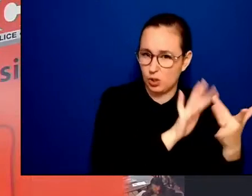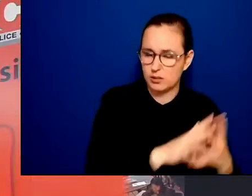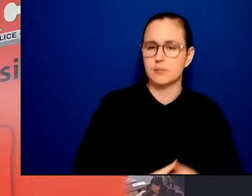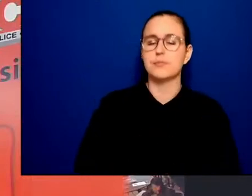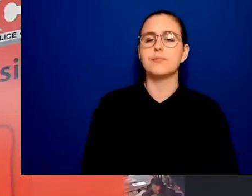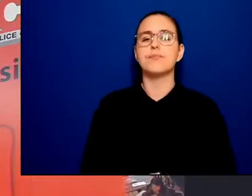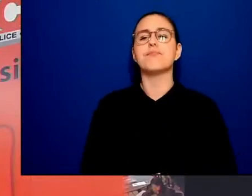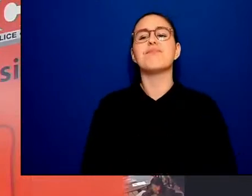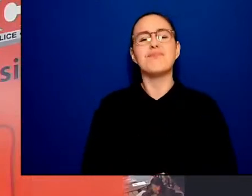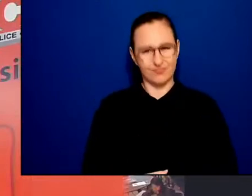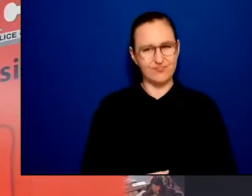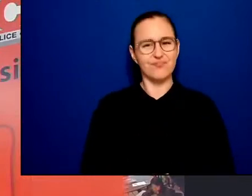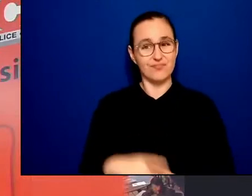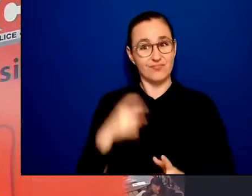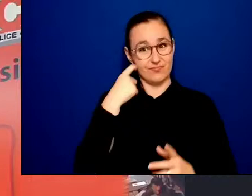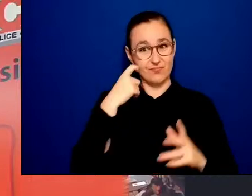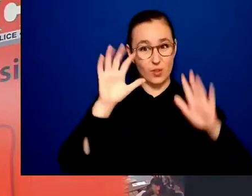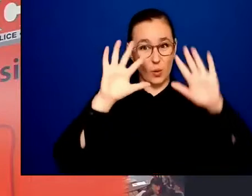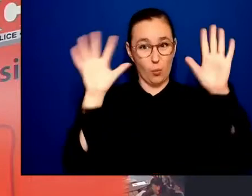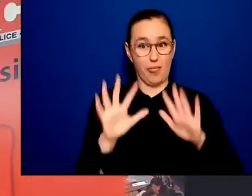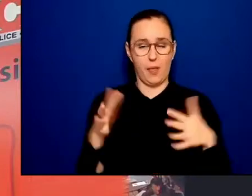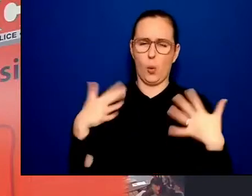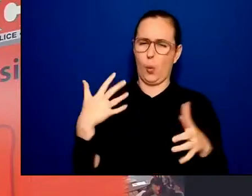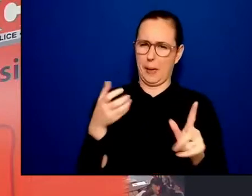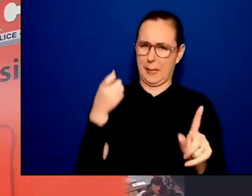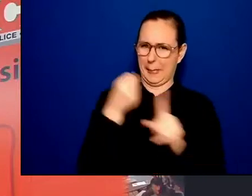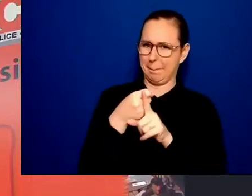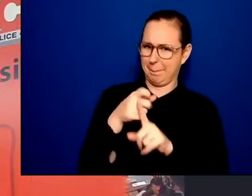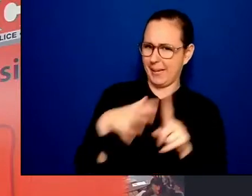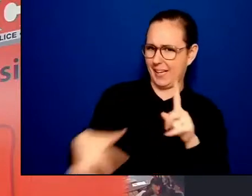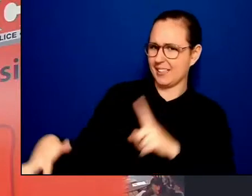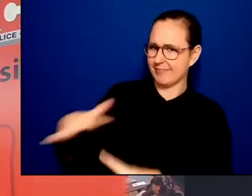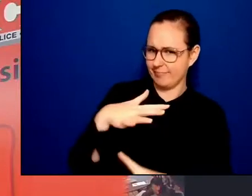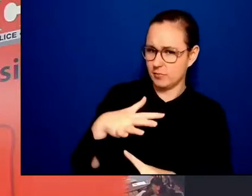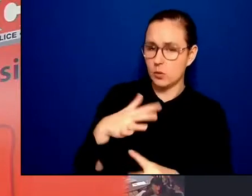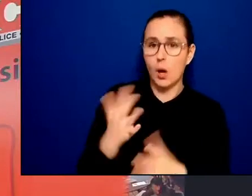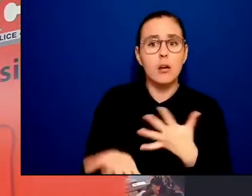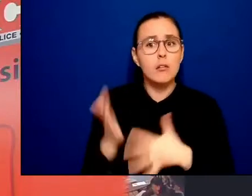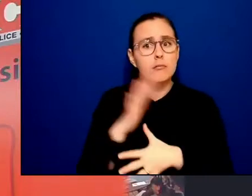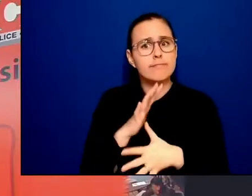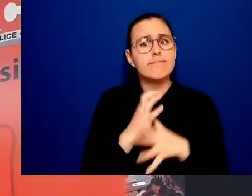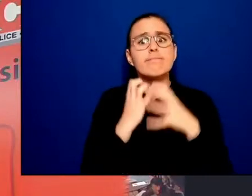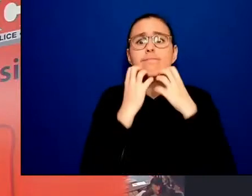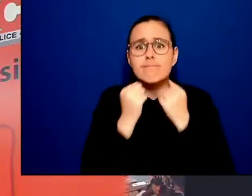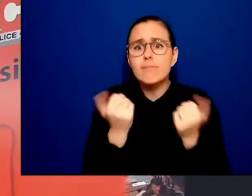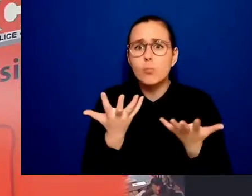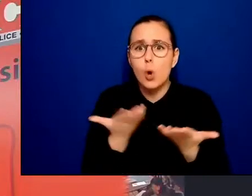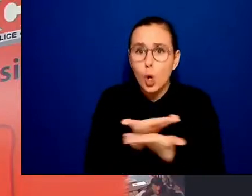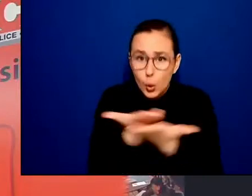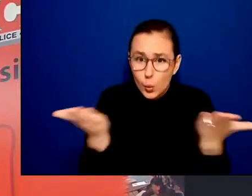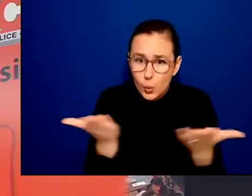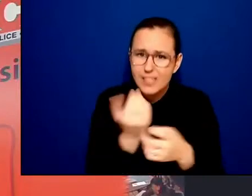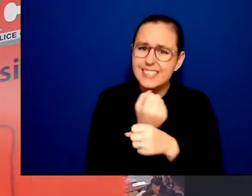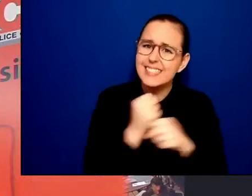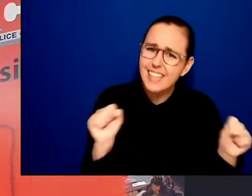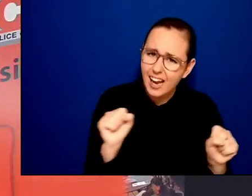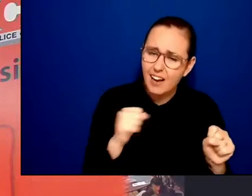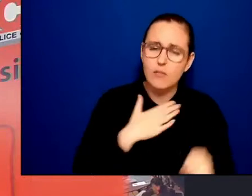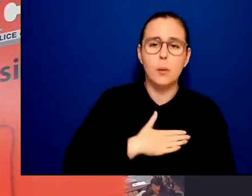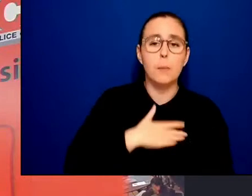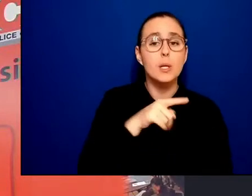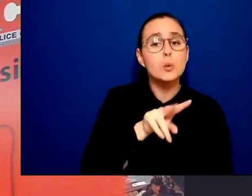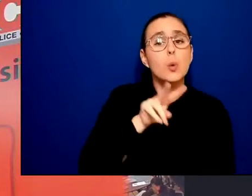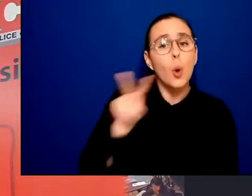safety is our first priority. So please continue to monitor Drive BC and any local evacuation alerts and orders.